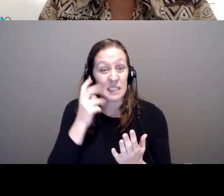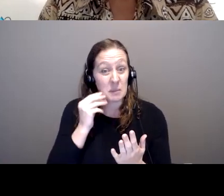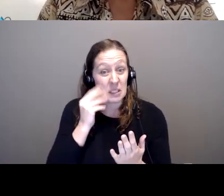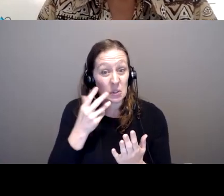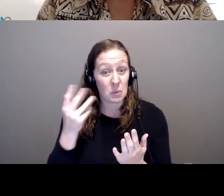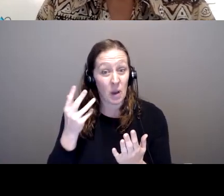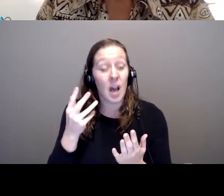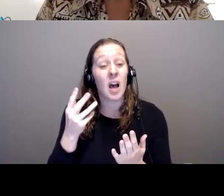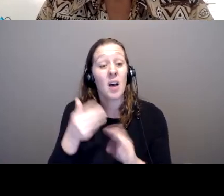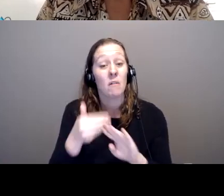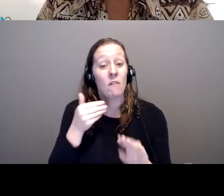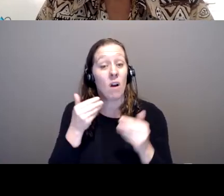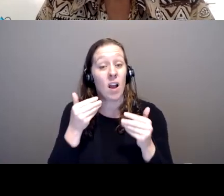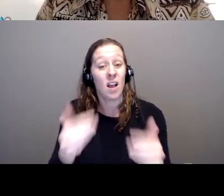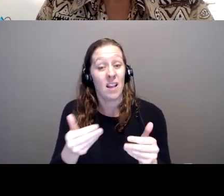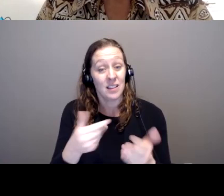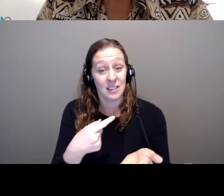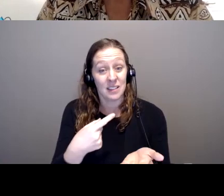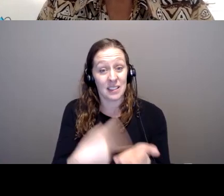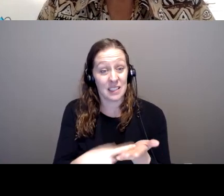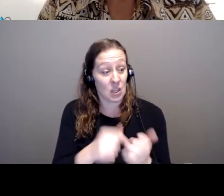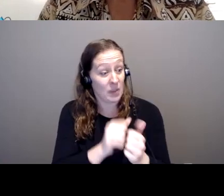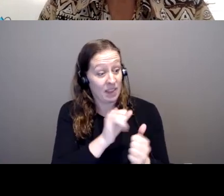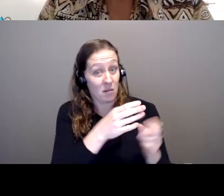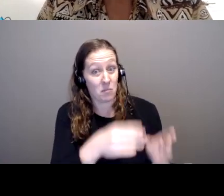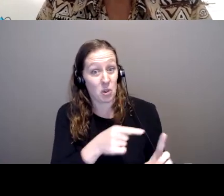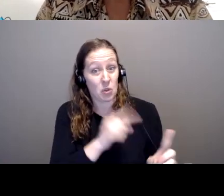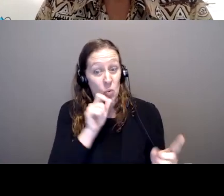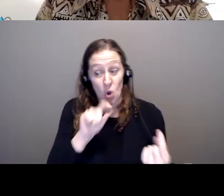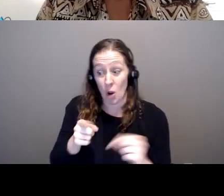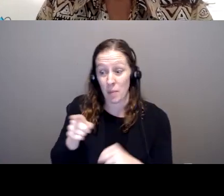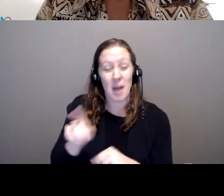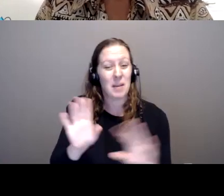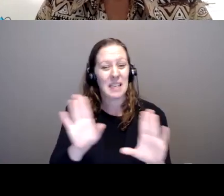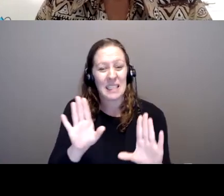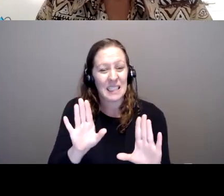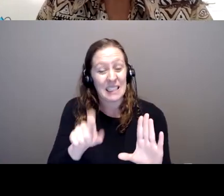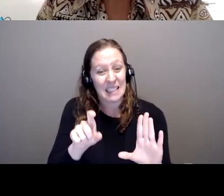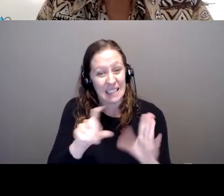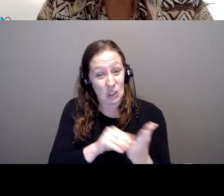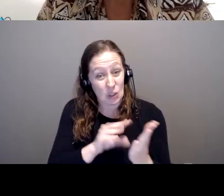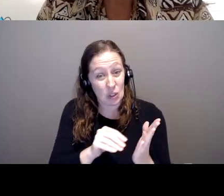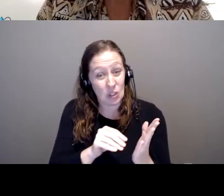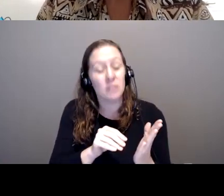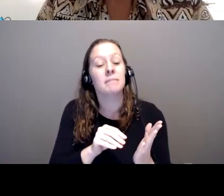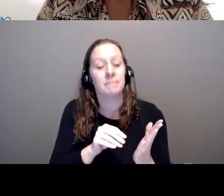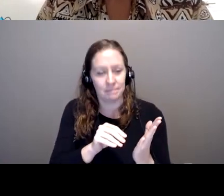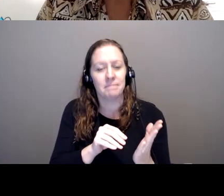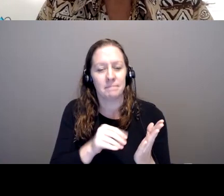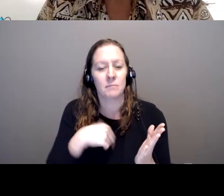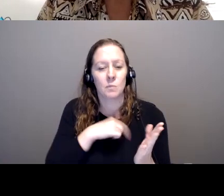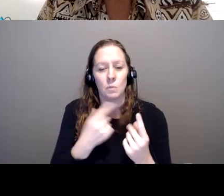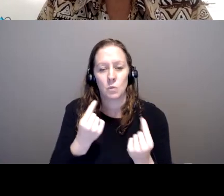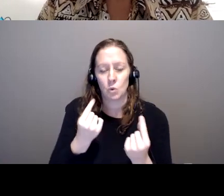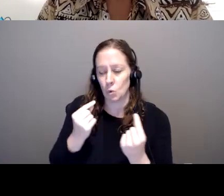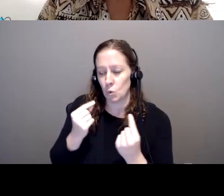can have a conversation with the one that has harmed them, then we can certainly spend some time with them